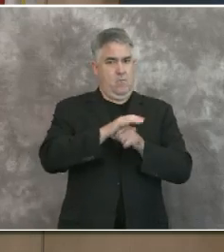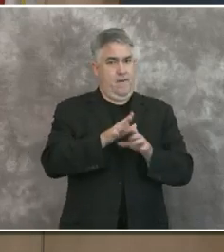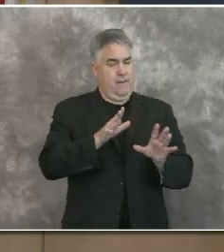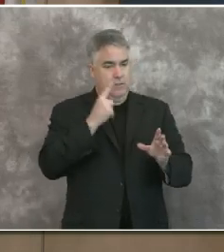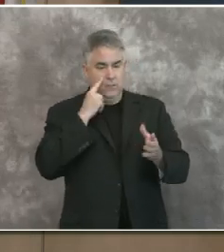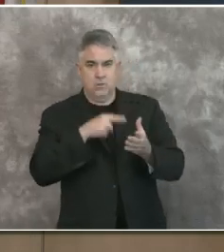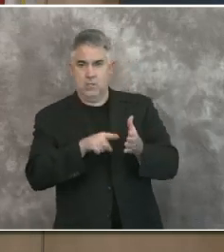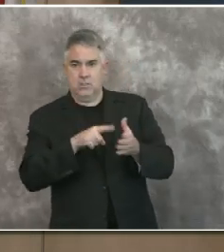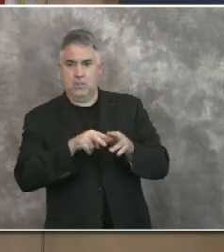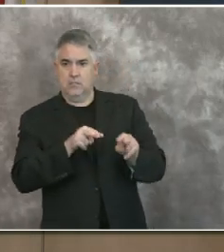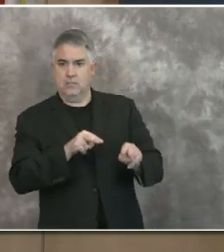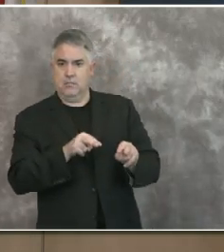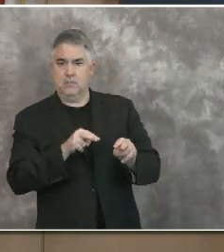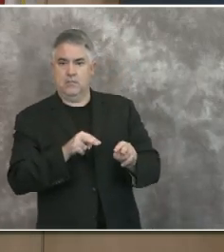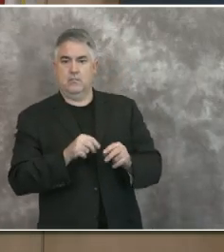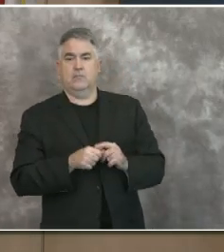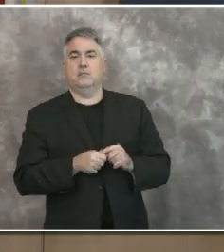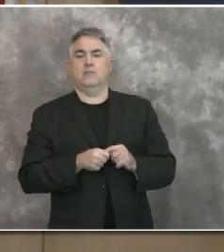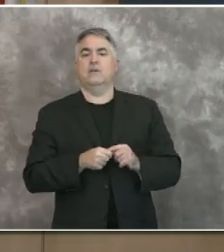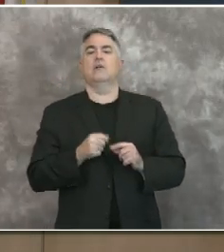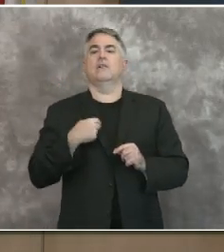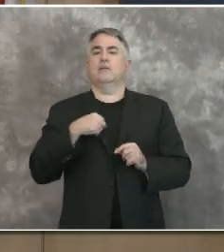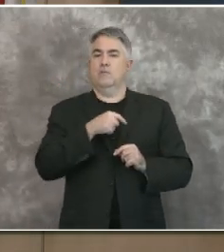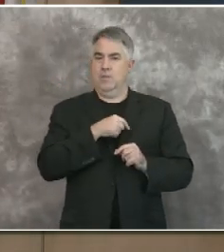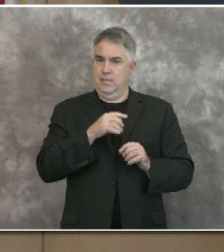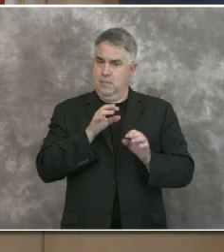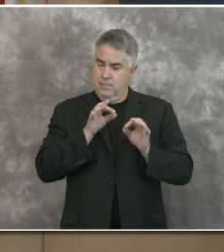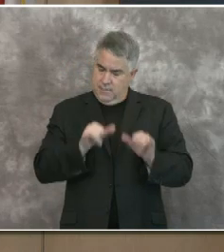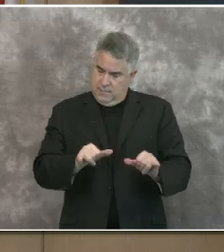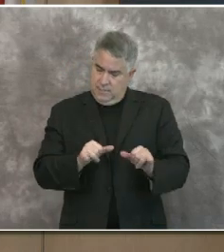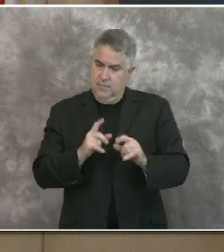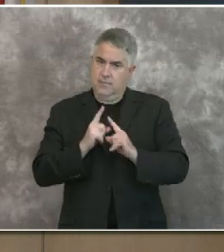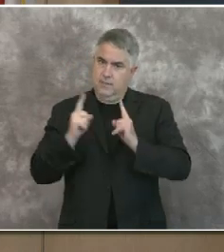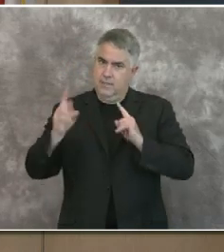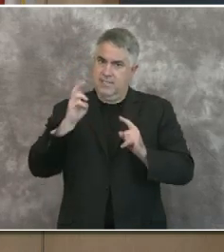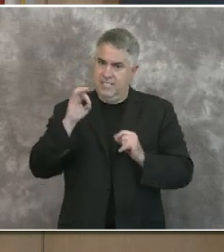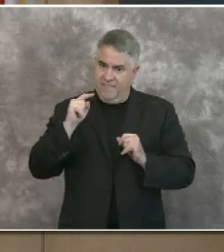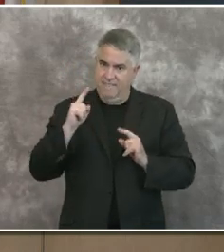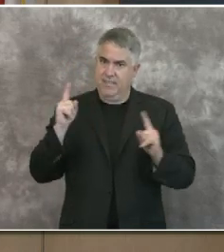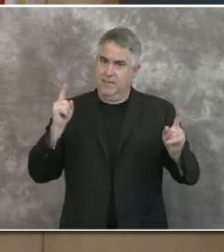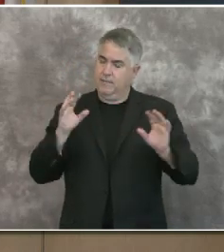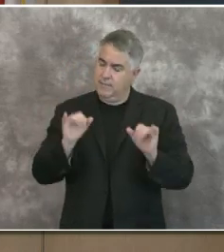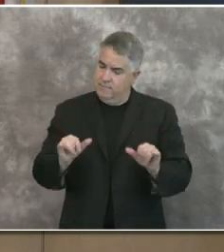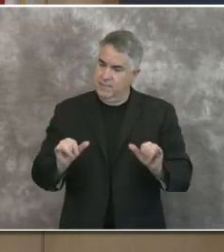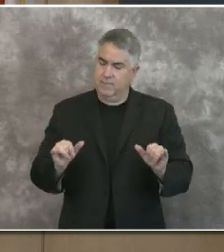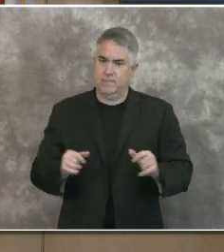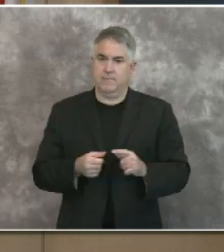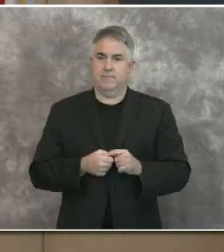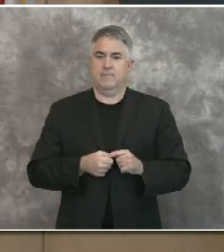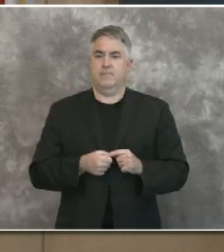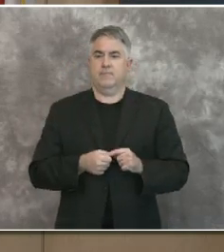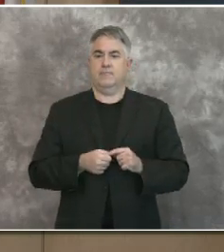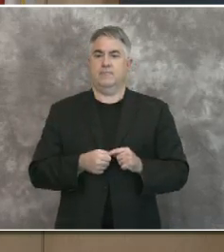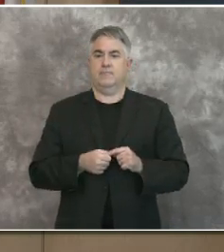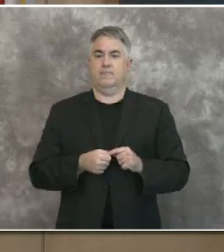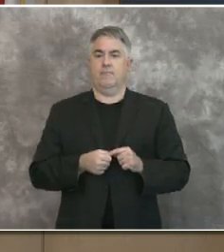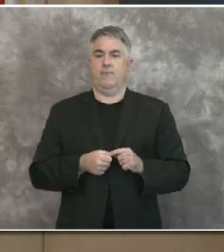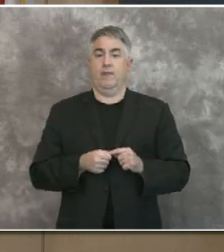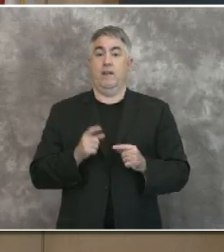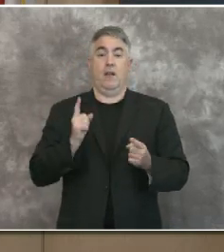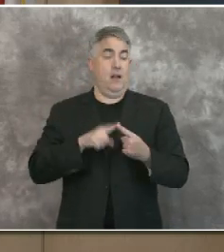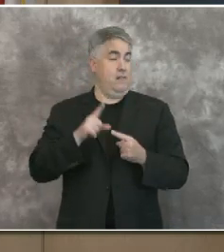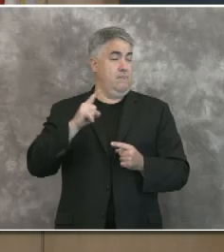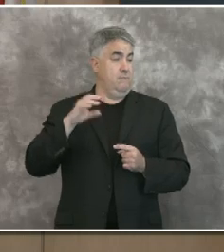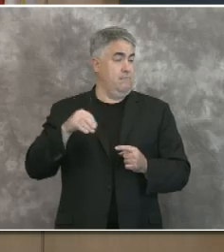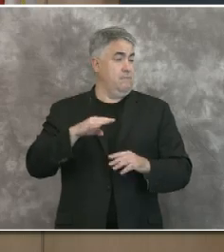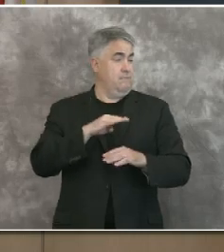what is going to keep us on a path moving forward. I have full confidence in our restaurant and retail industries that they